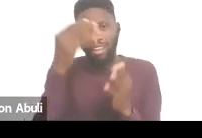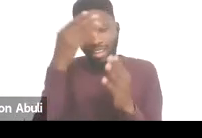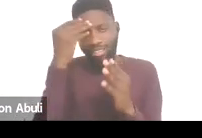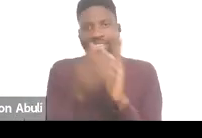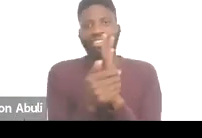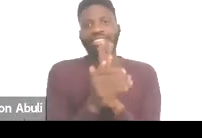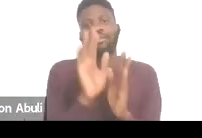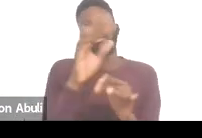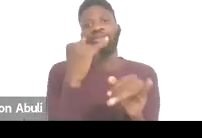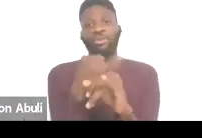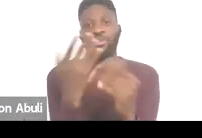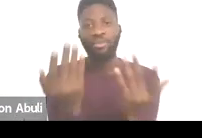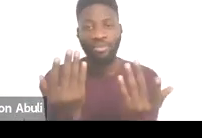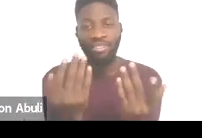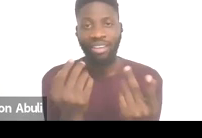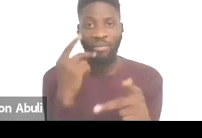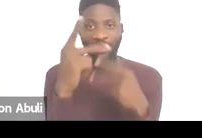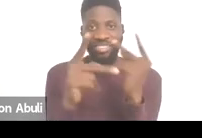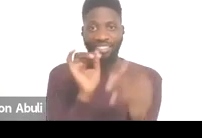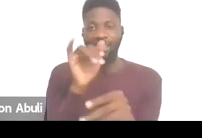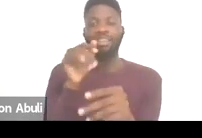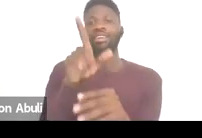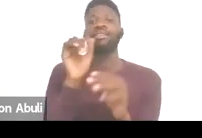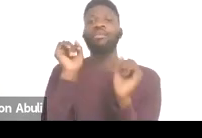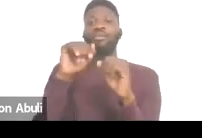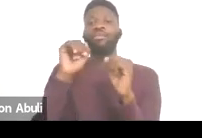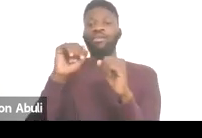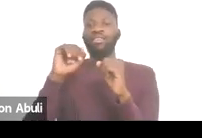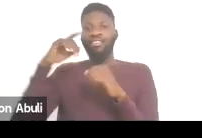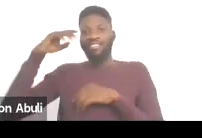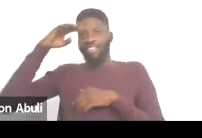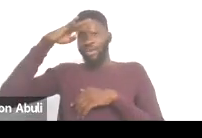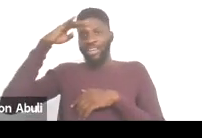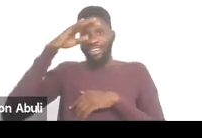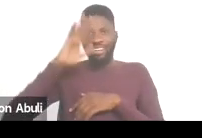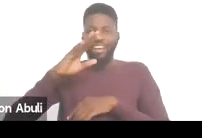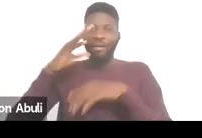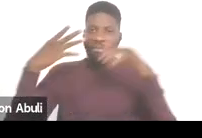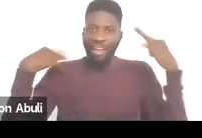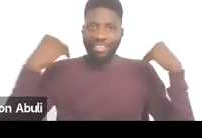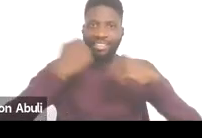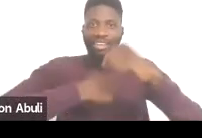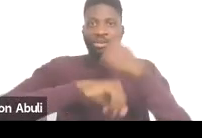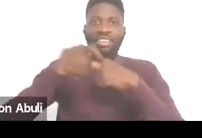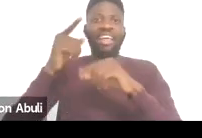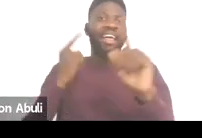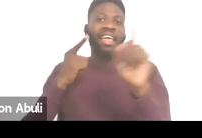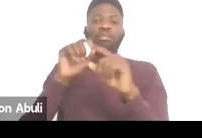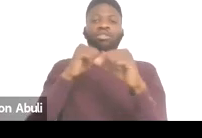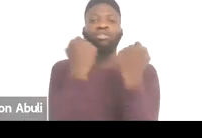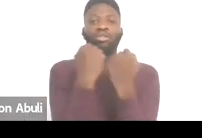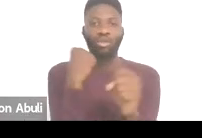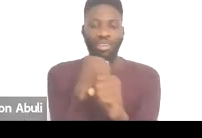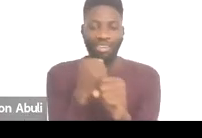your job. In that process, you get to put theory into practice. For example, if you're looking towards becoming a social worker, you volunteer